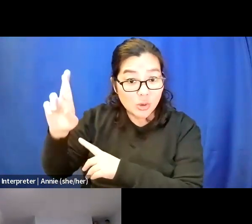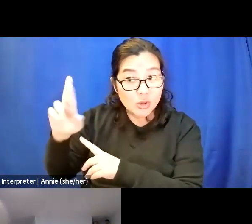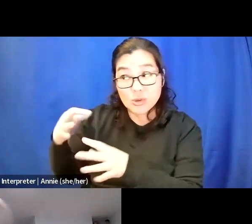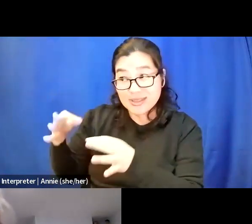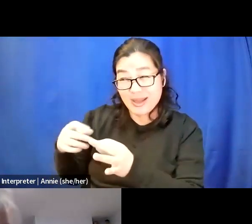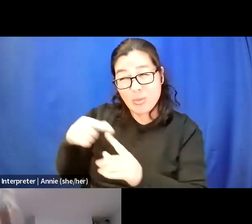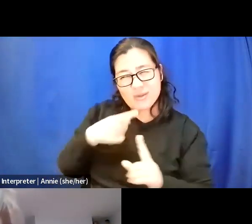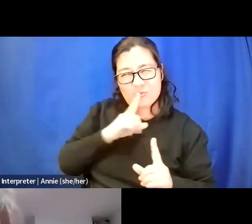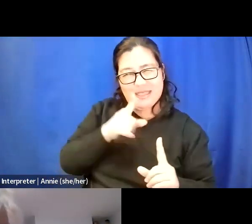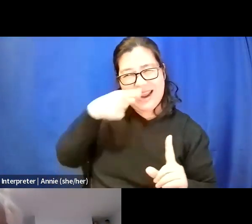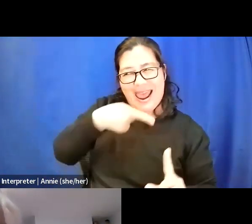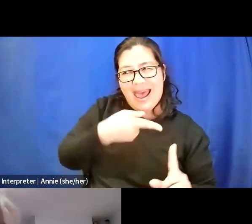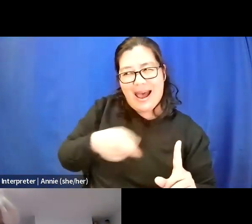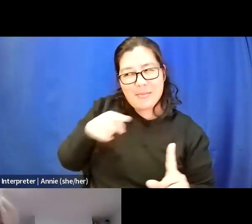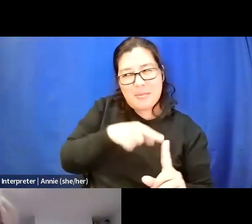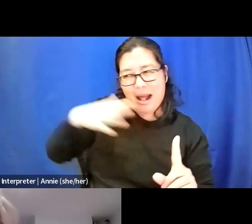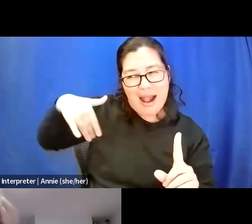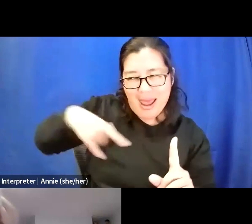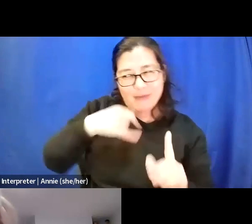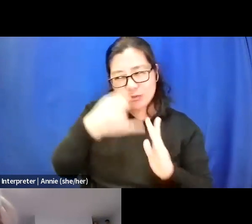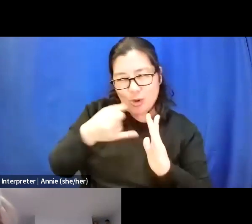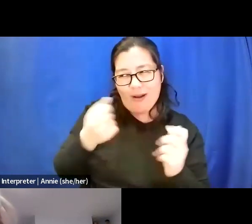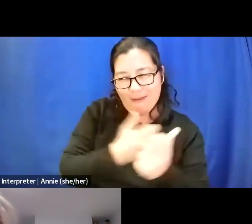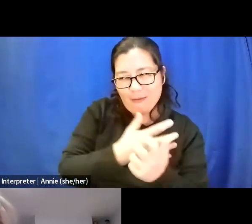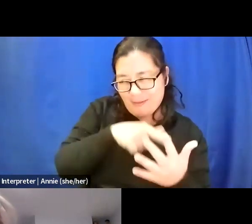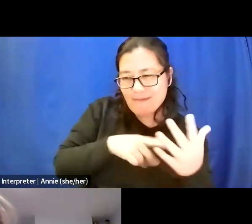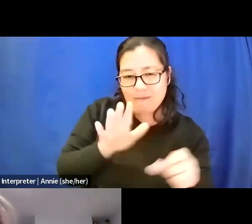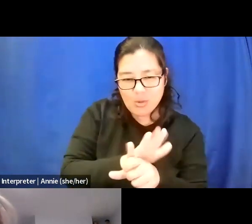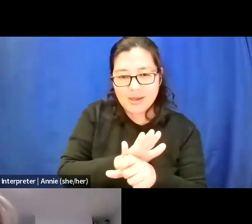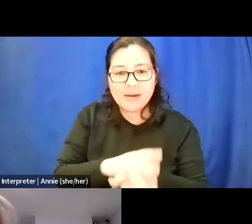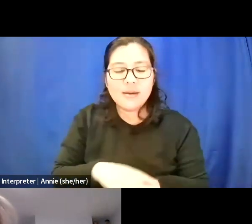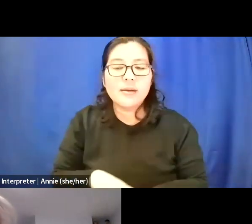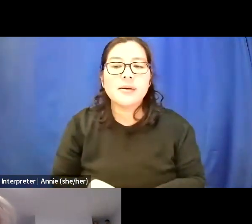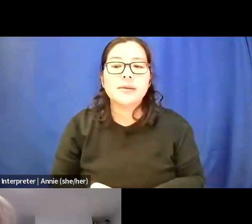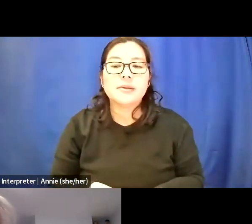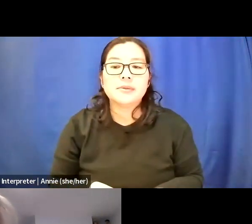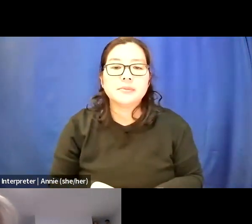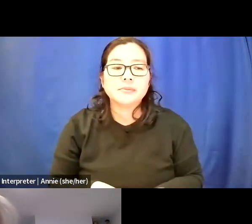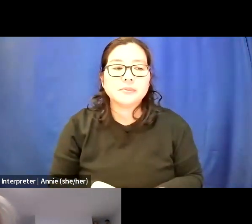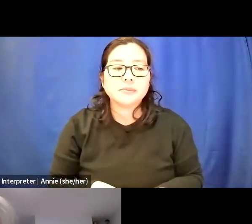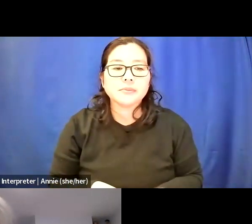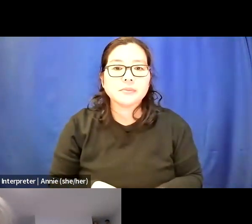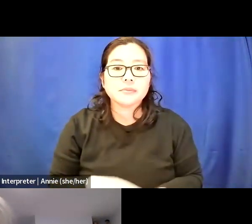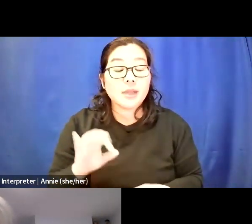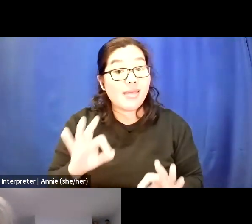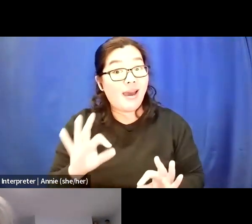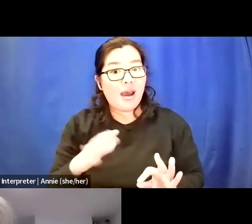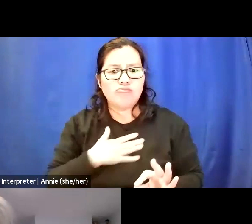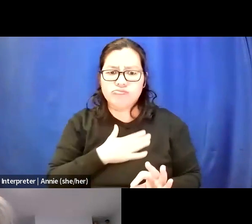haven't, fully done justice through the images. And that that pleased me